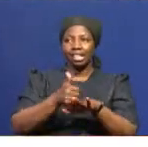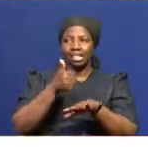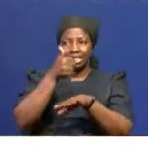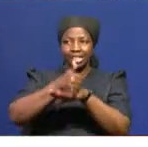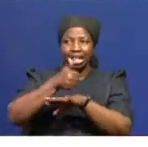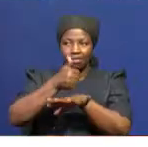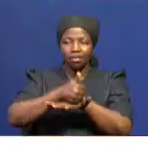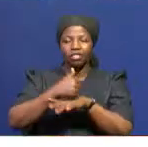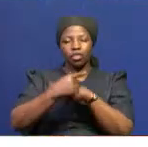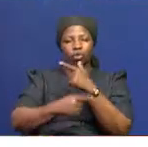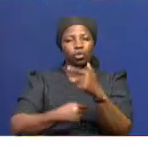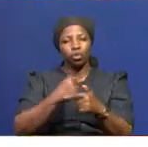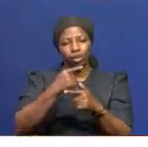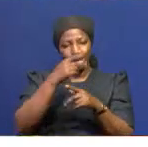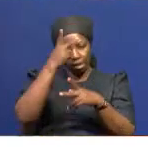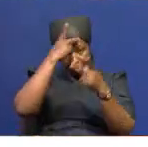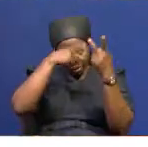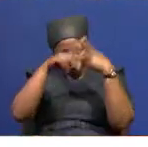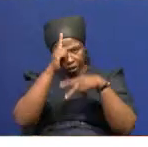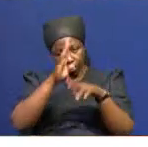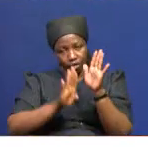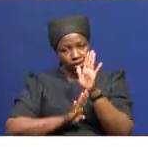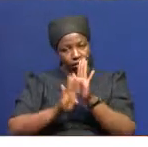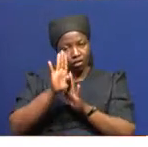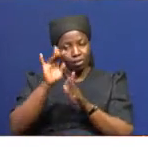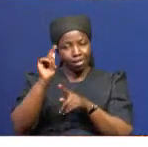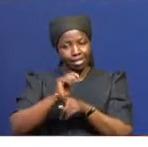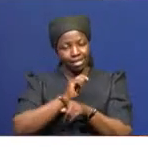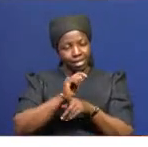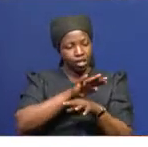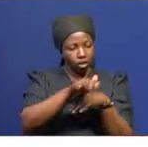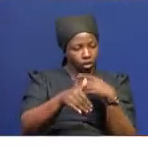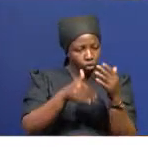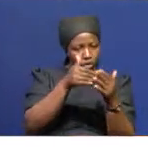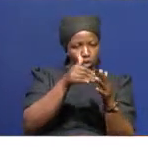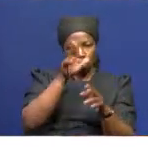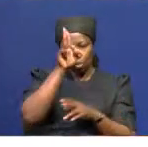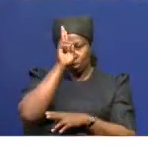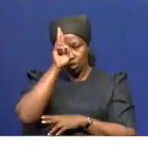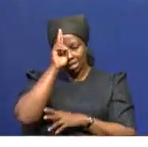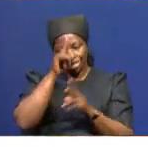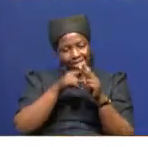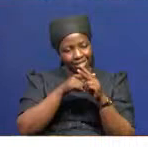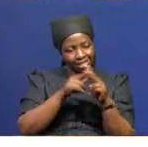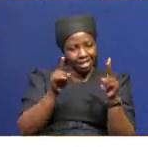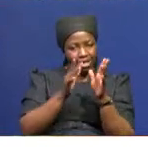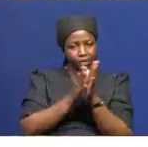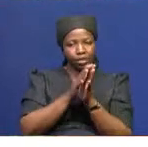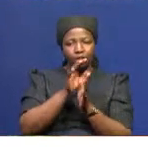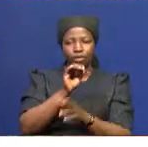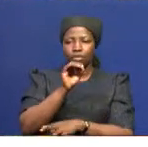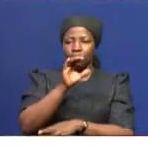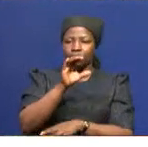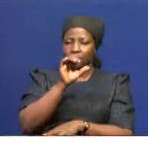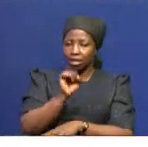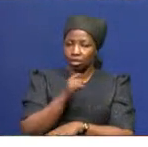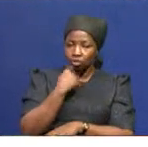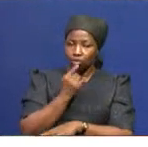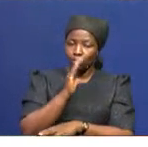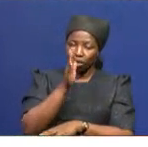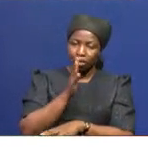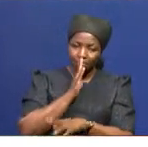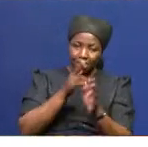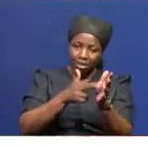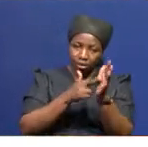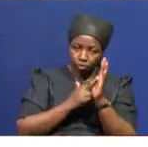continuous professional development training on all officers beginning with the OCSs, who shall be required